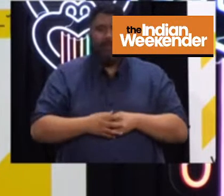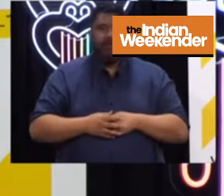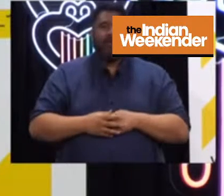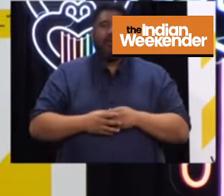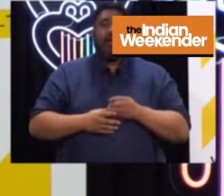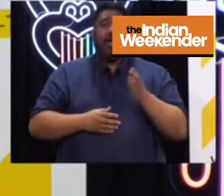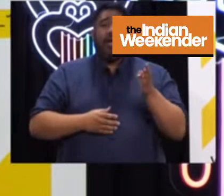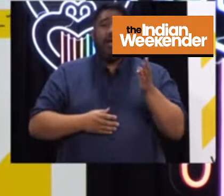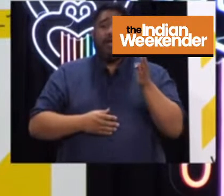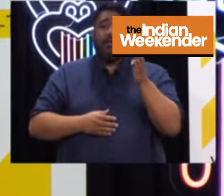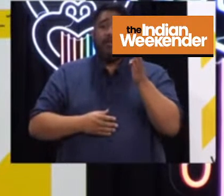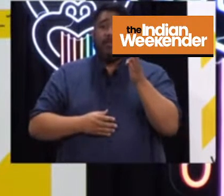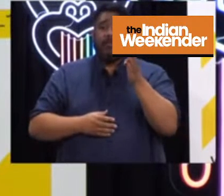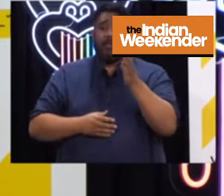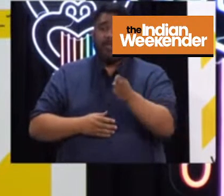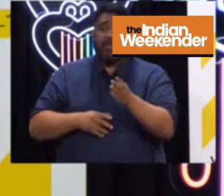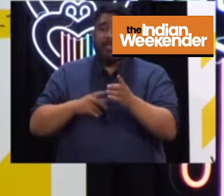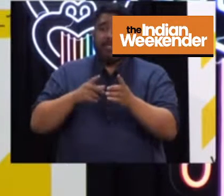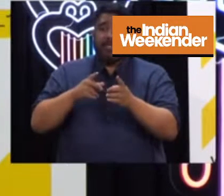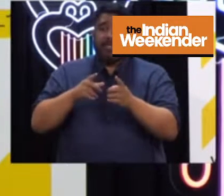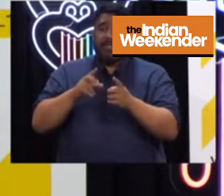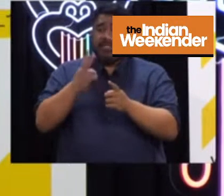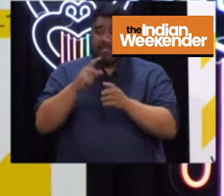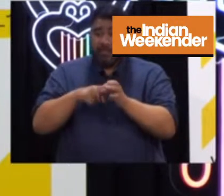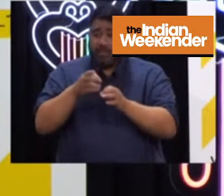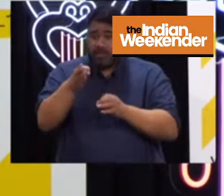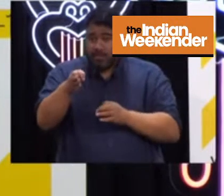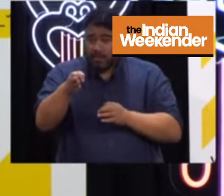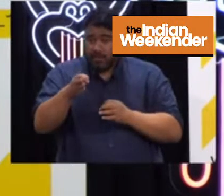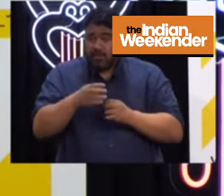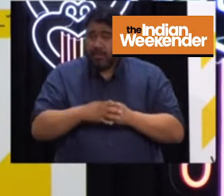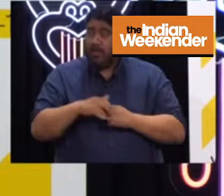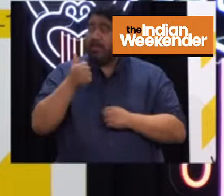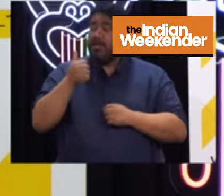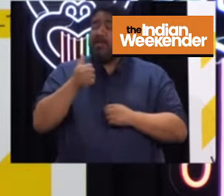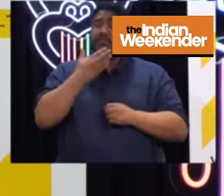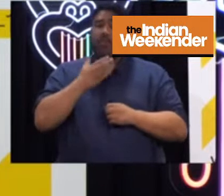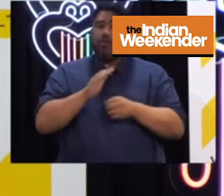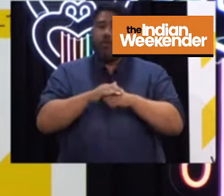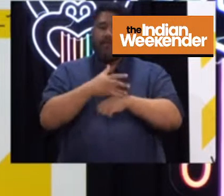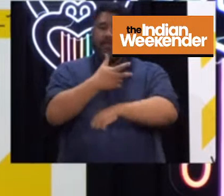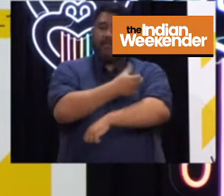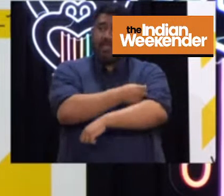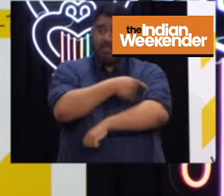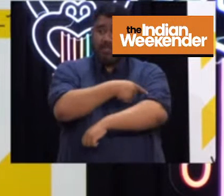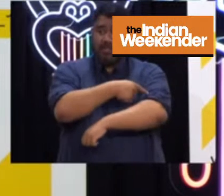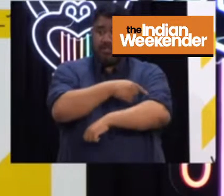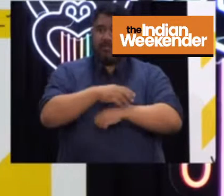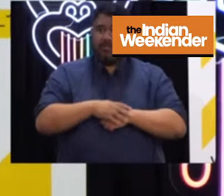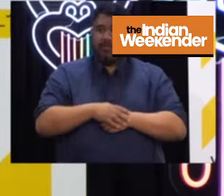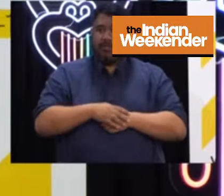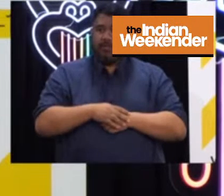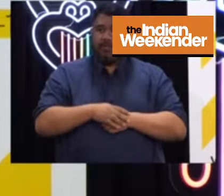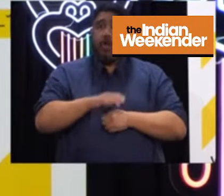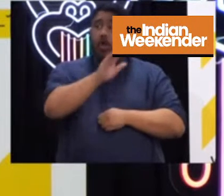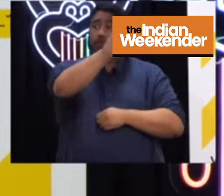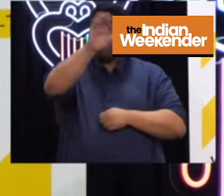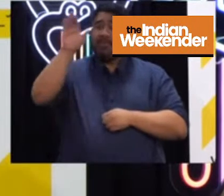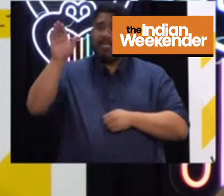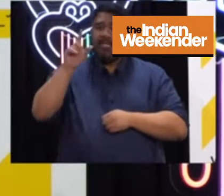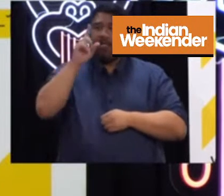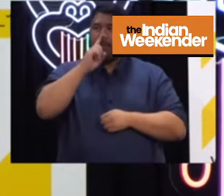promise I'd give Derek a... Oh, I'll let you have your second and then I'll come to Derek. And just on vaccinations, vaccination status has been pretty widely used overseas